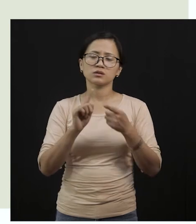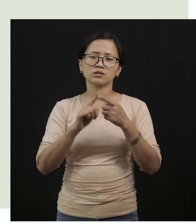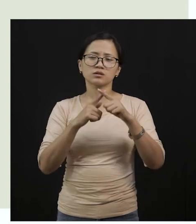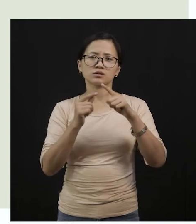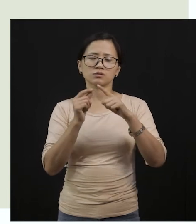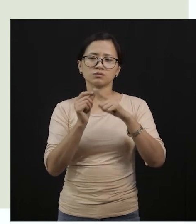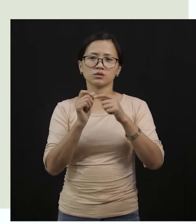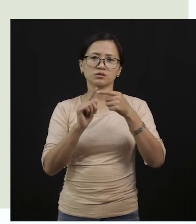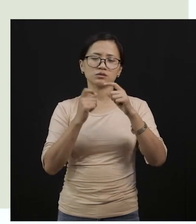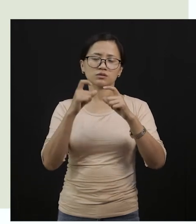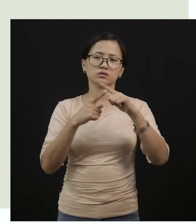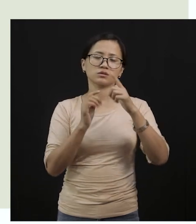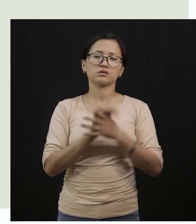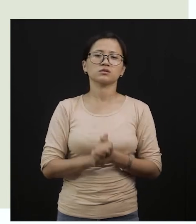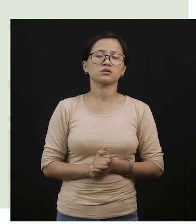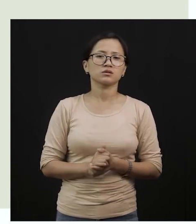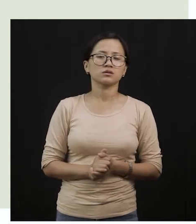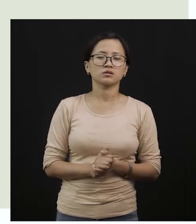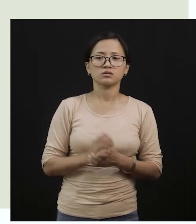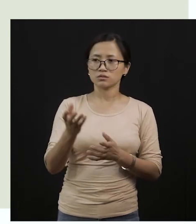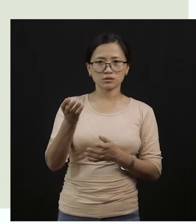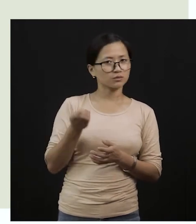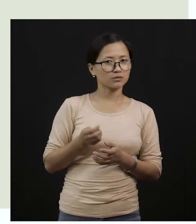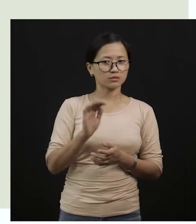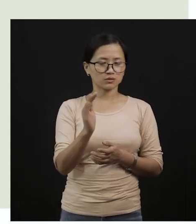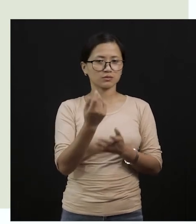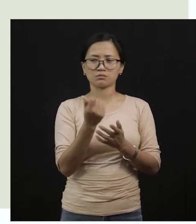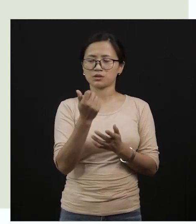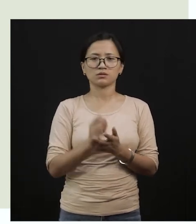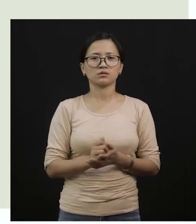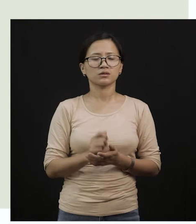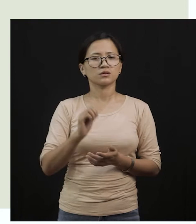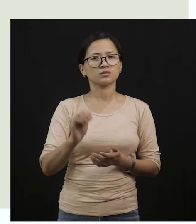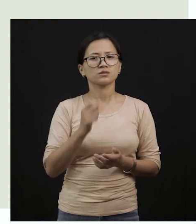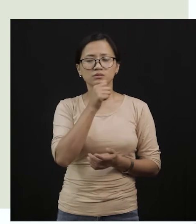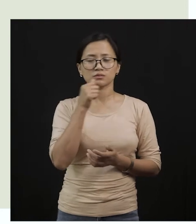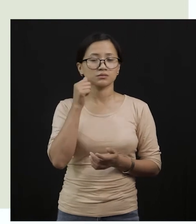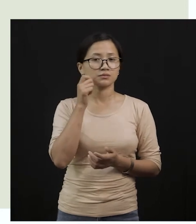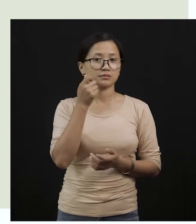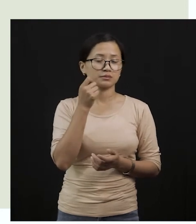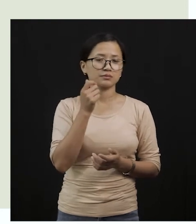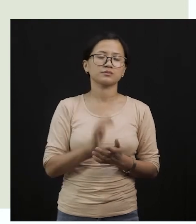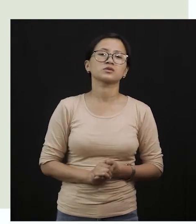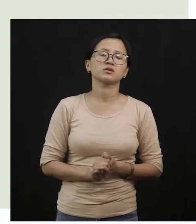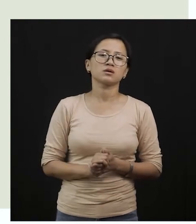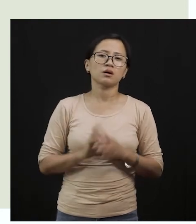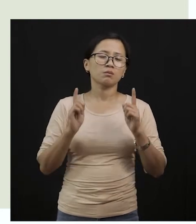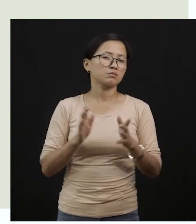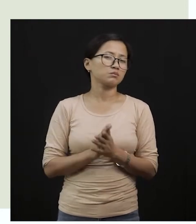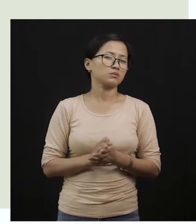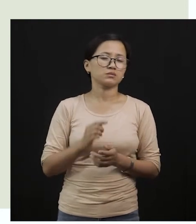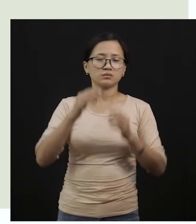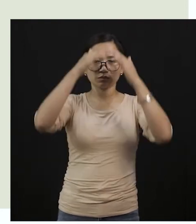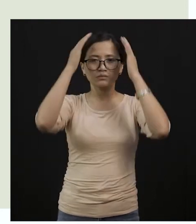expect anything. When you do something good to your parents, sometimes you expect for some money or some sweets from your parents, right? But Mother